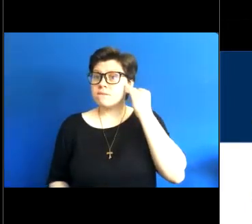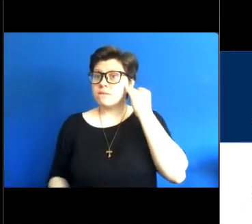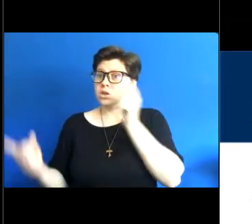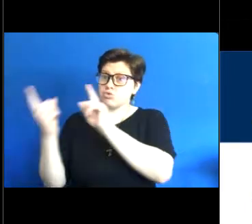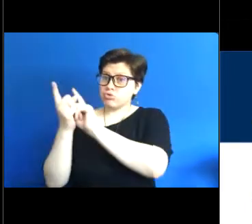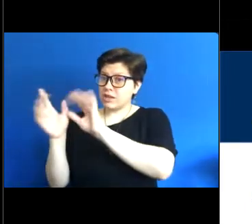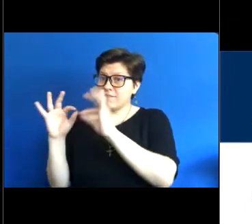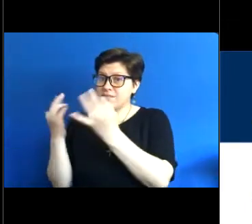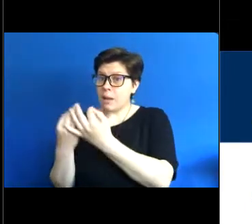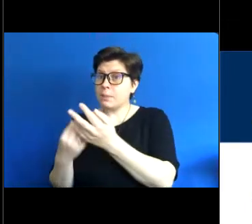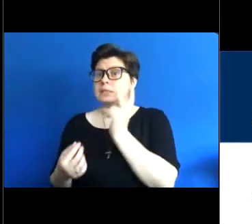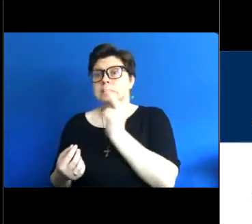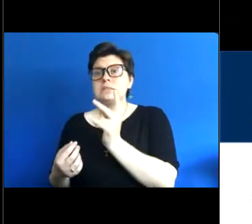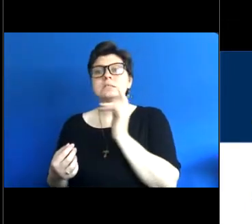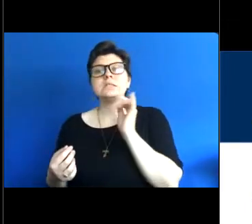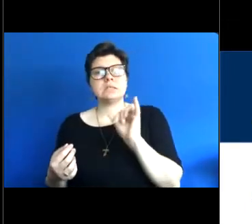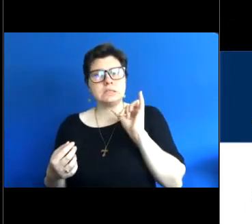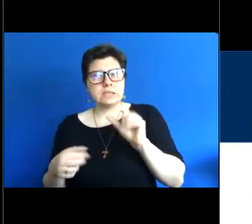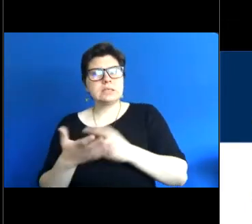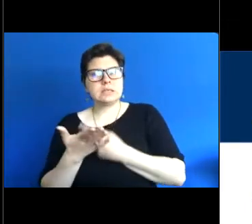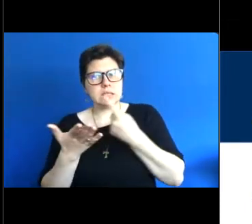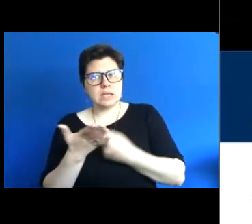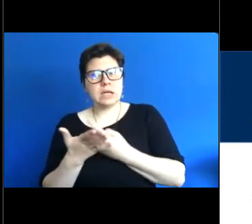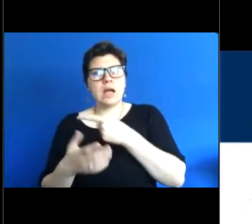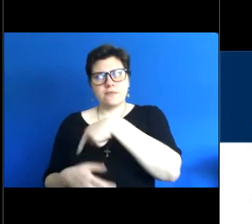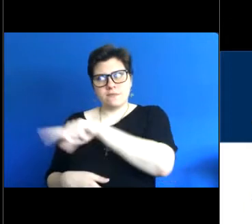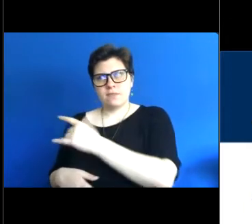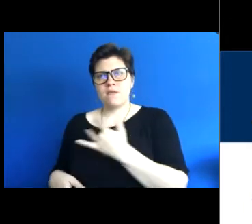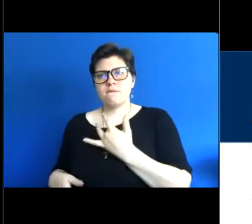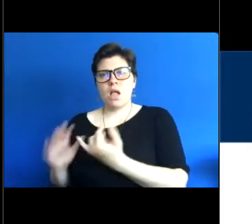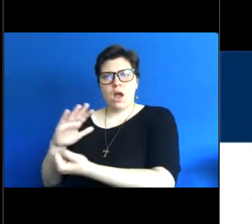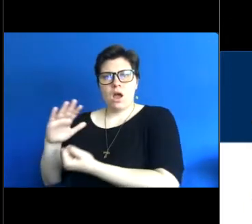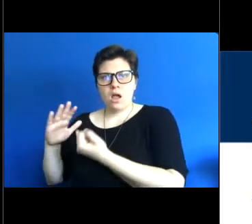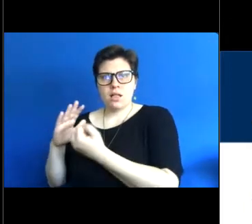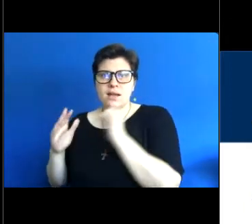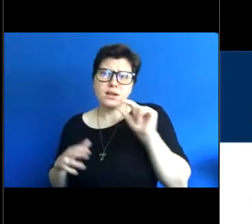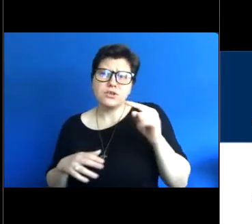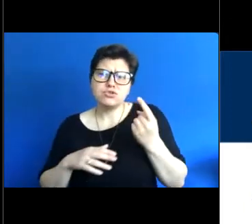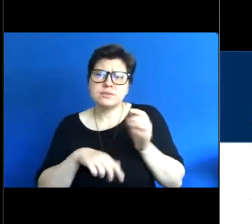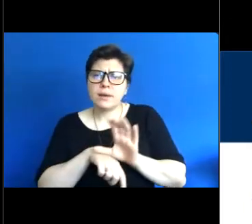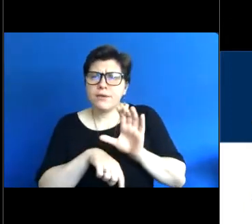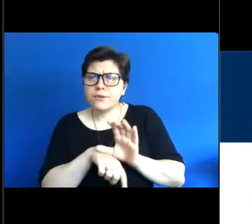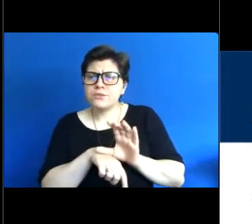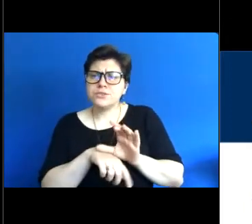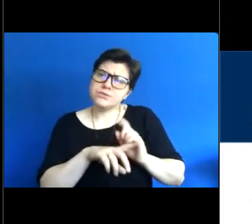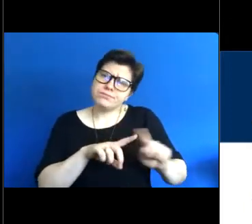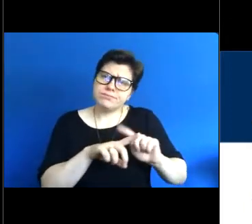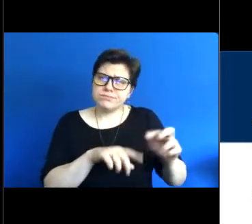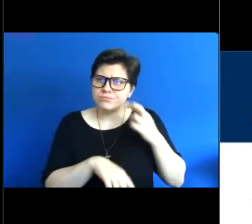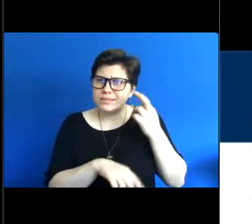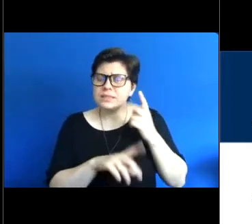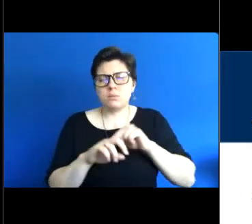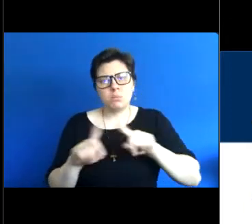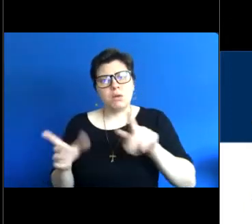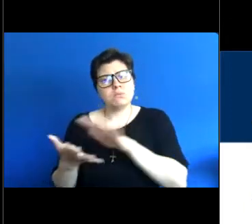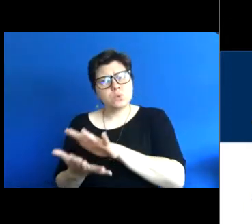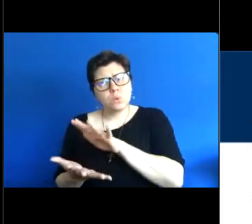can see that at times it can be very isolating, not just in our parish communities for different reasons, but also in